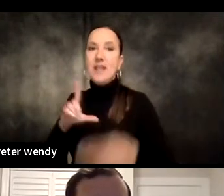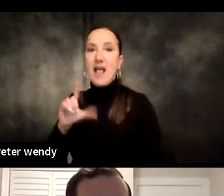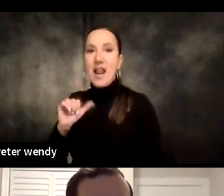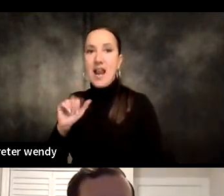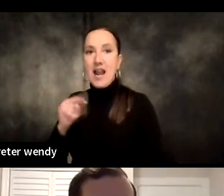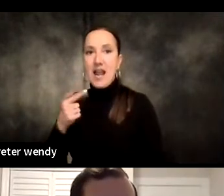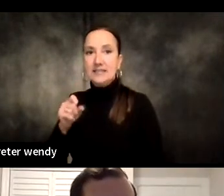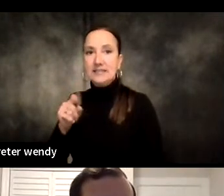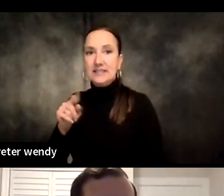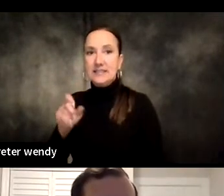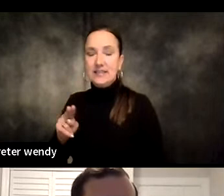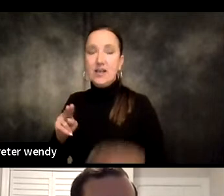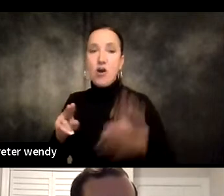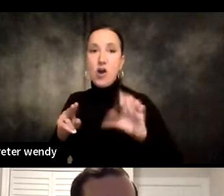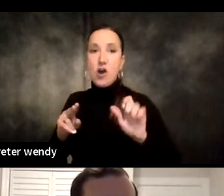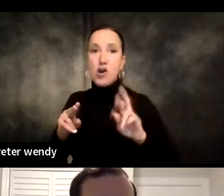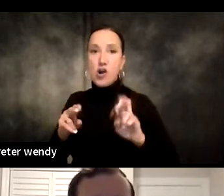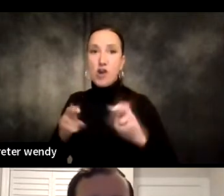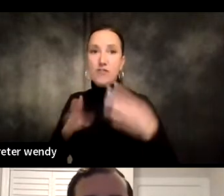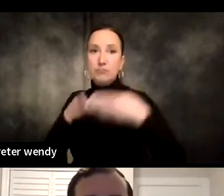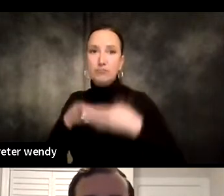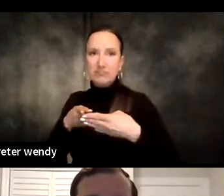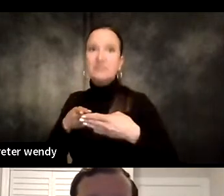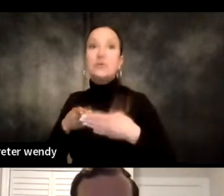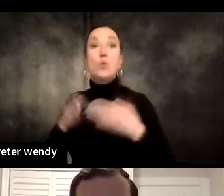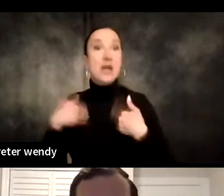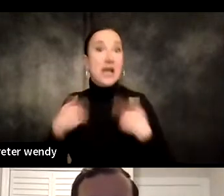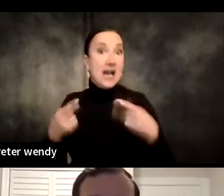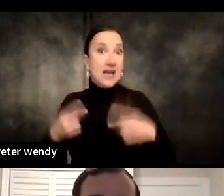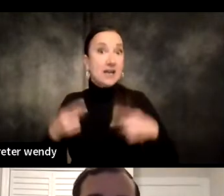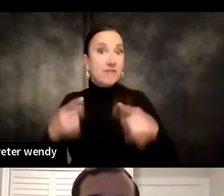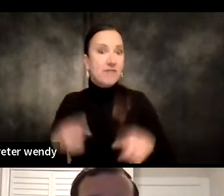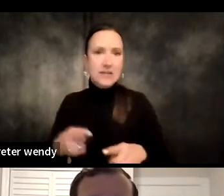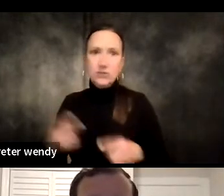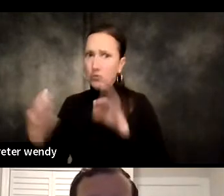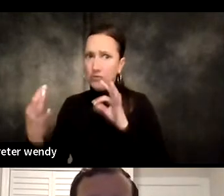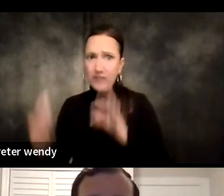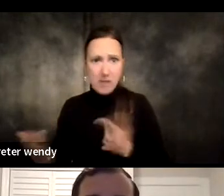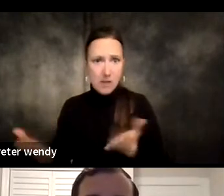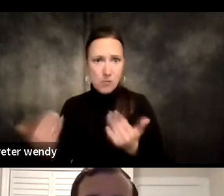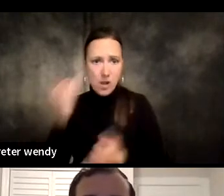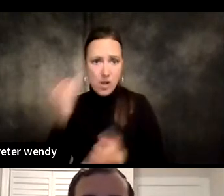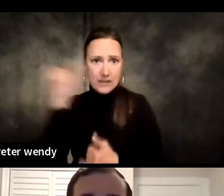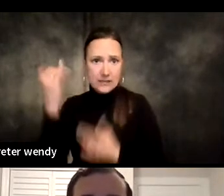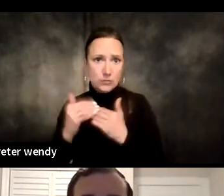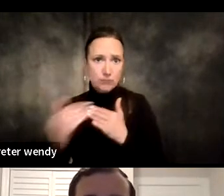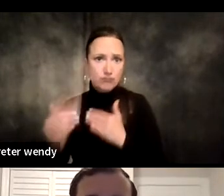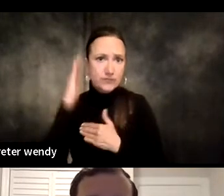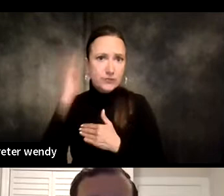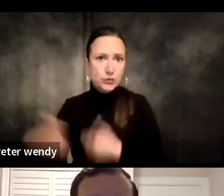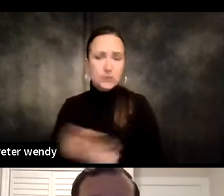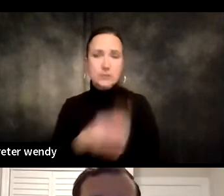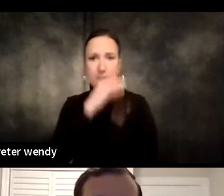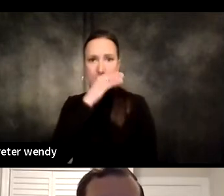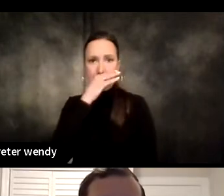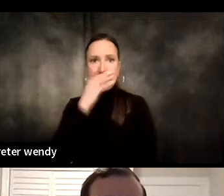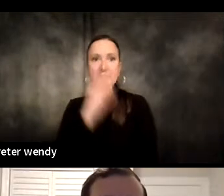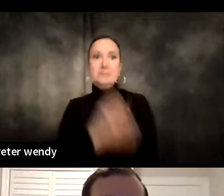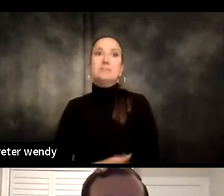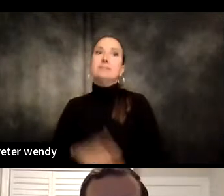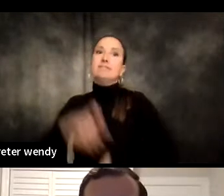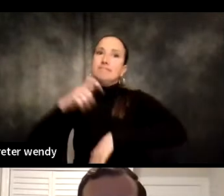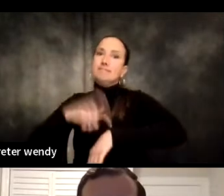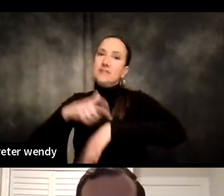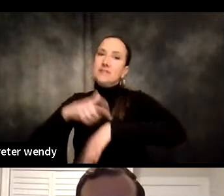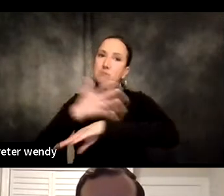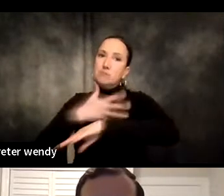question about it. And we did do an event, and we will be open to any other events in the future. Okay, our time is up for you